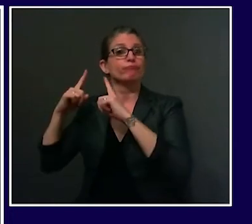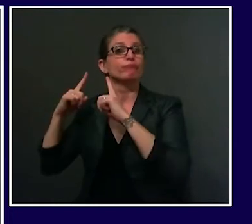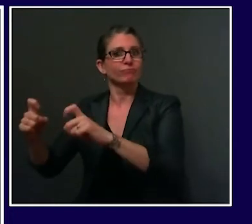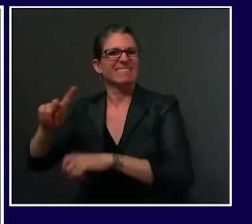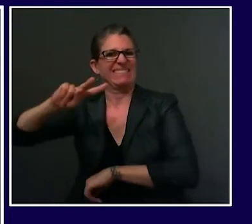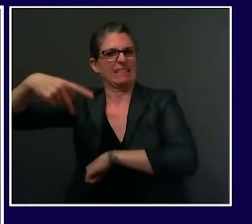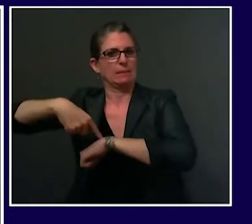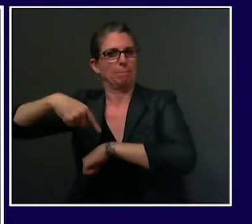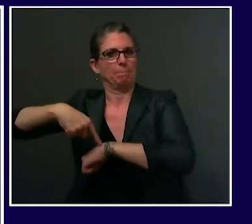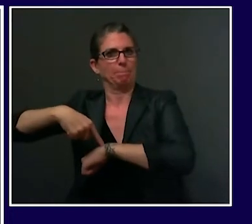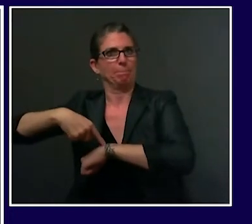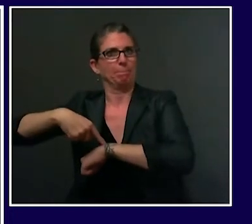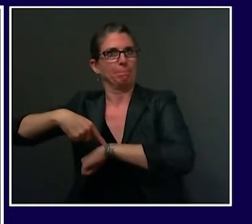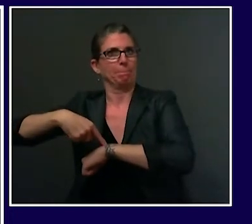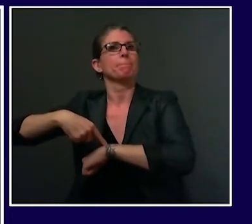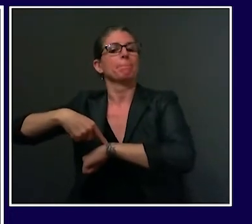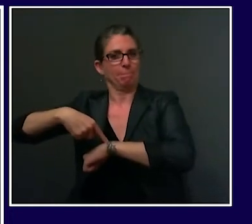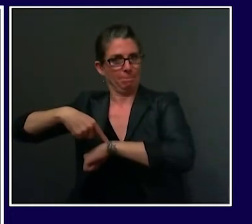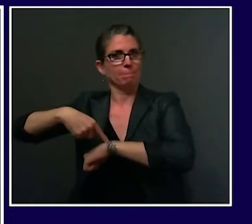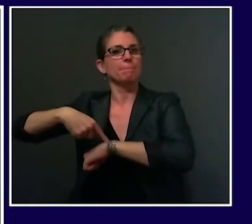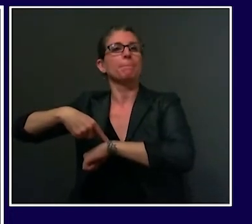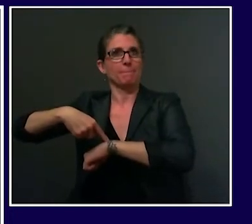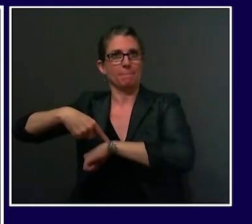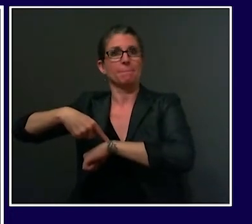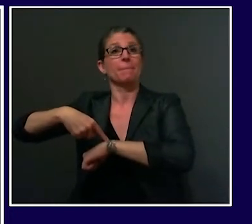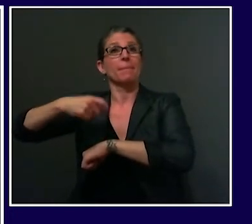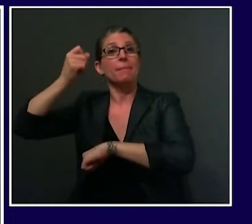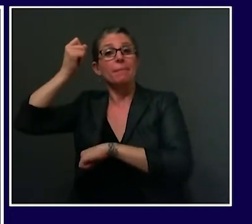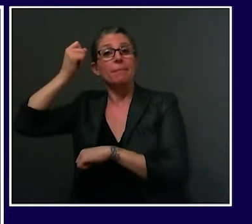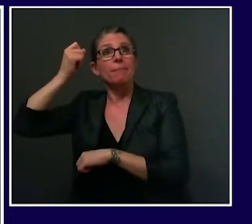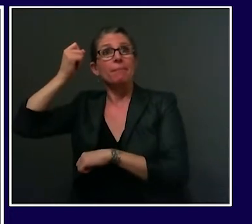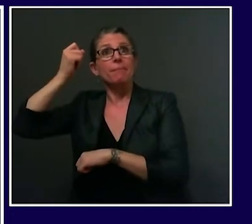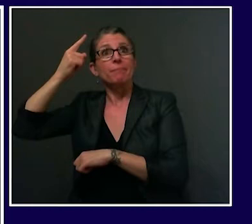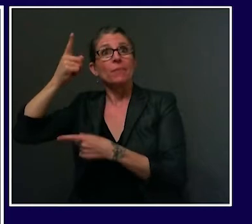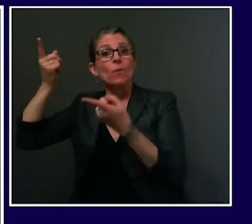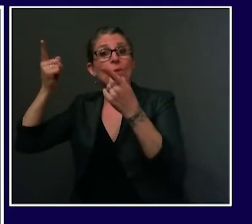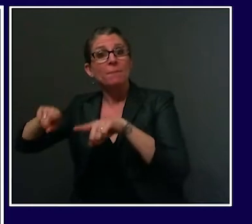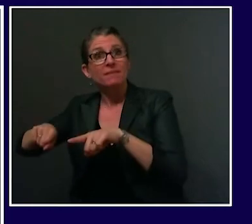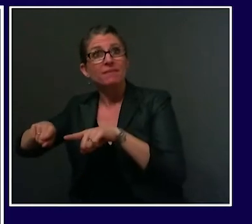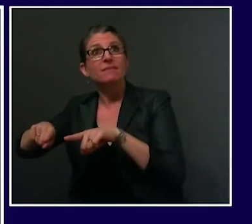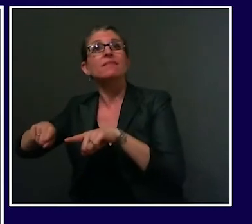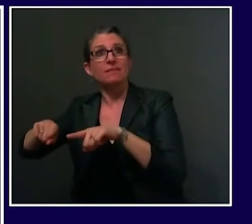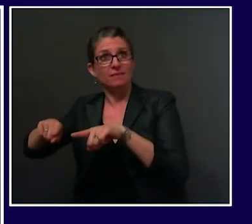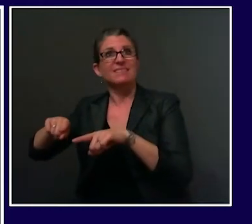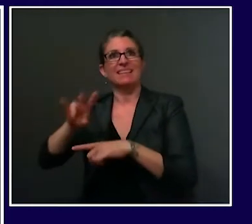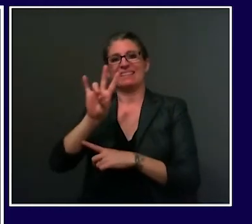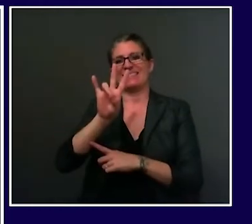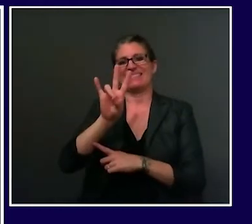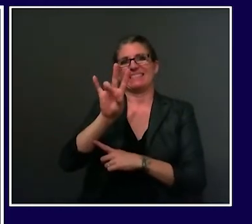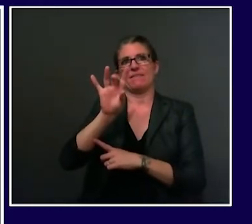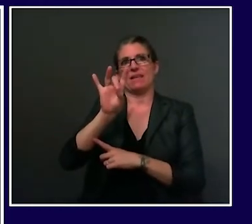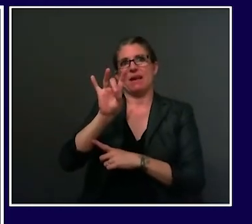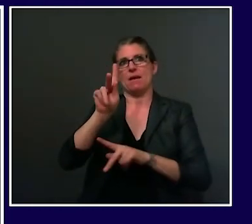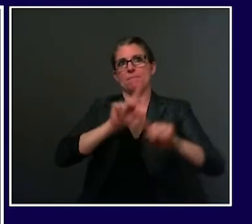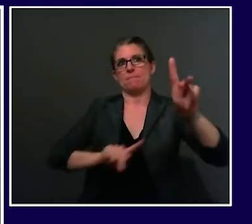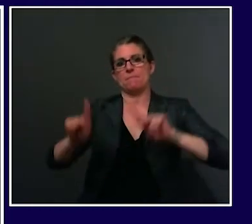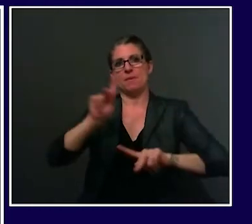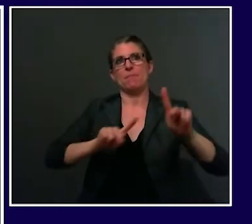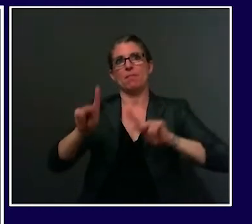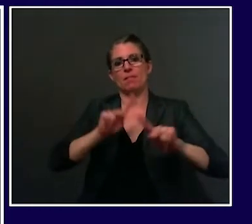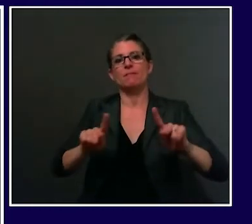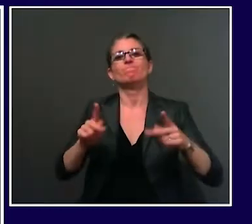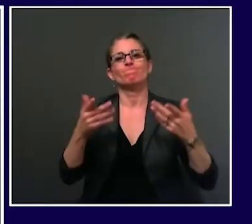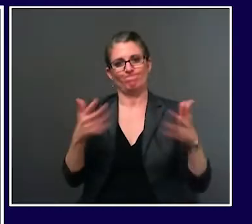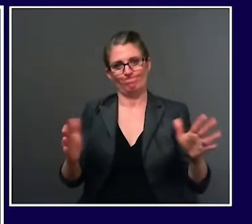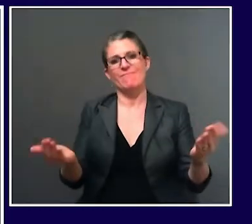completed at that facility. And overall, there have been 78 individuals associated with Cape Memory Care who